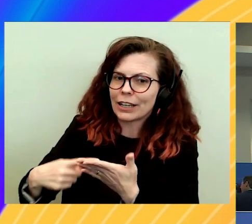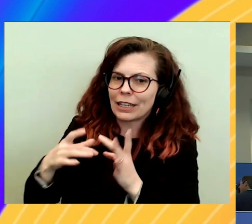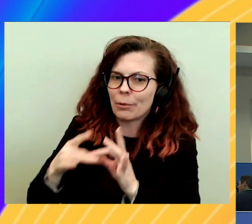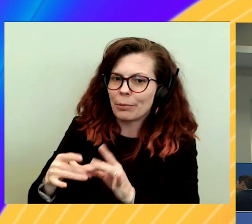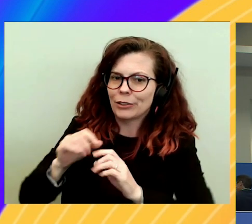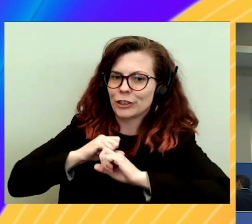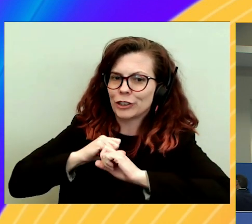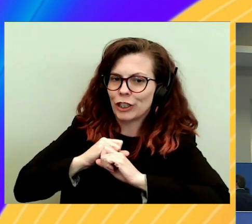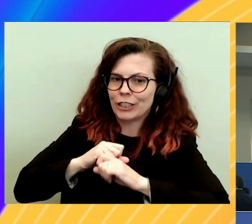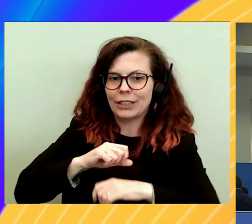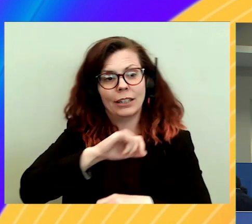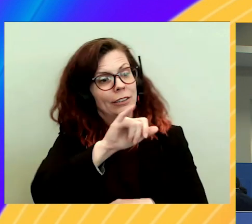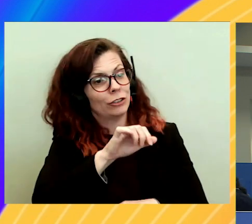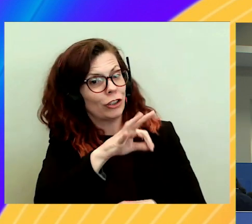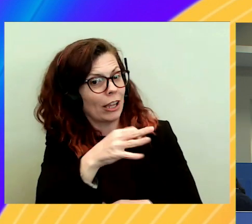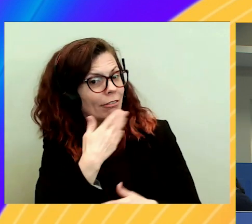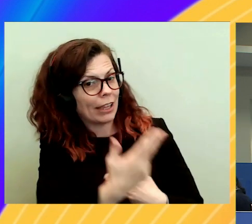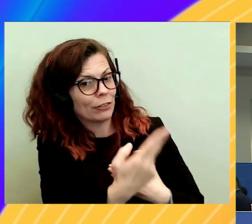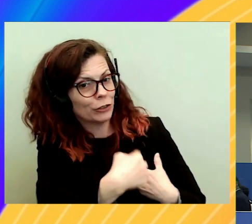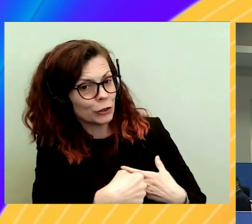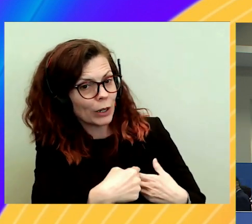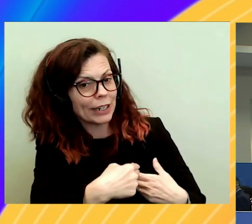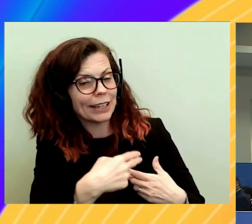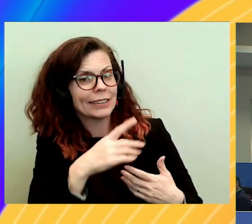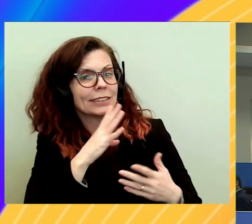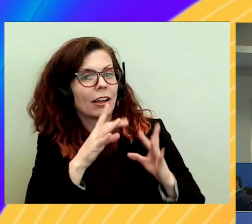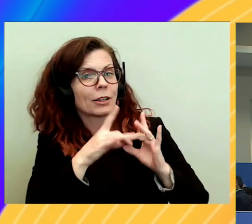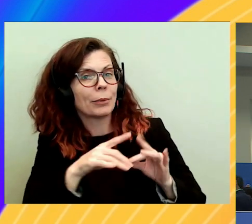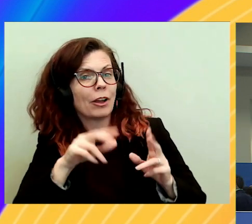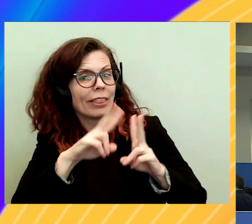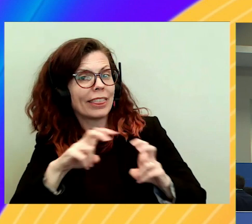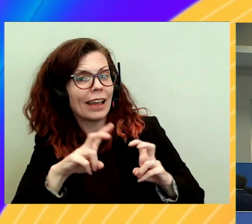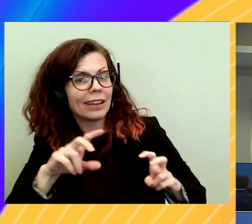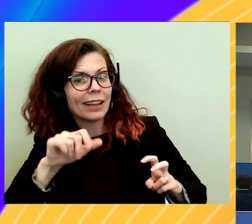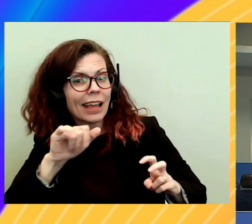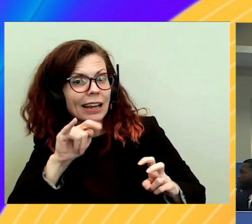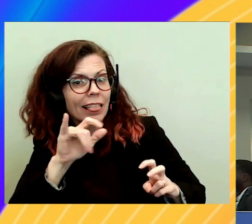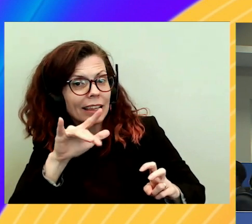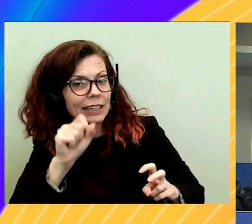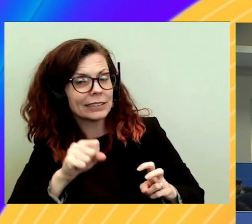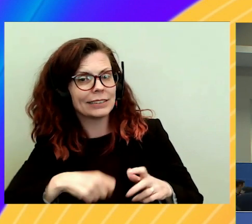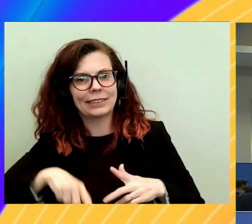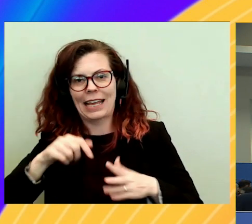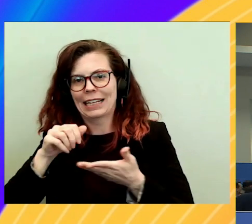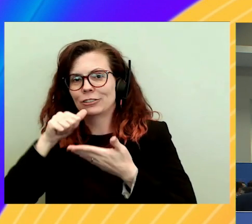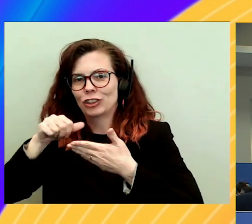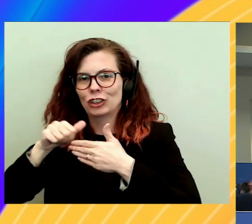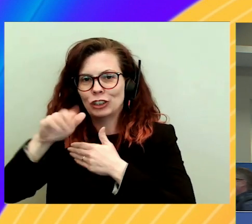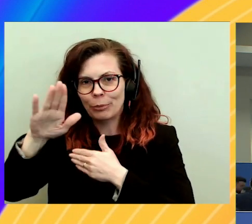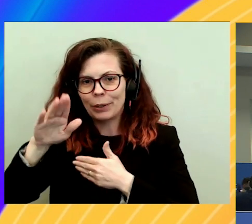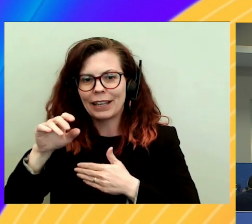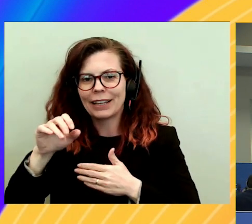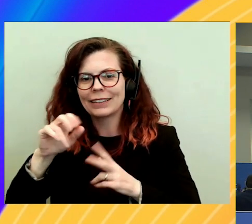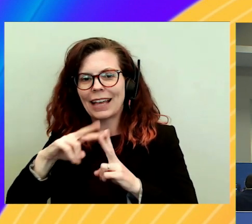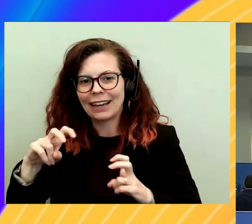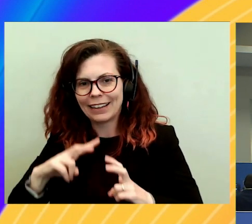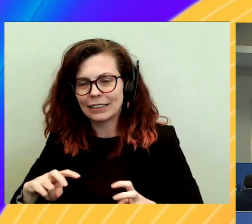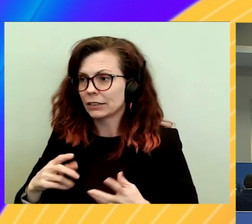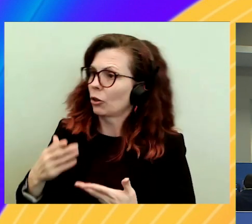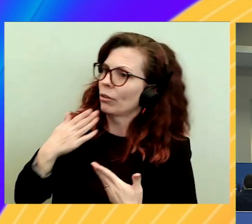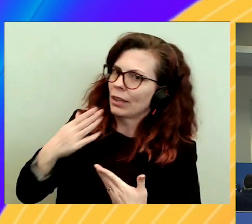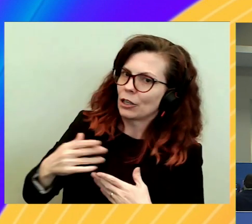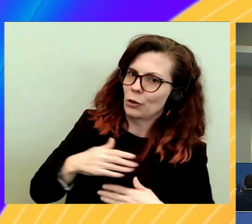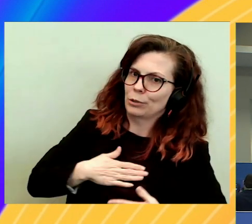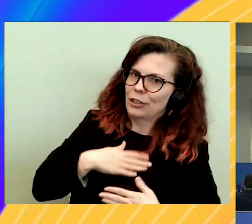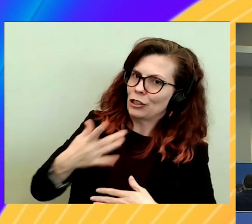thanks for jumping in and talking to us about data analytics and shipping data analytics. And I appreciate you talking about training and certification things.